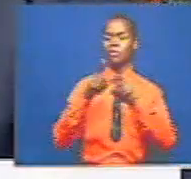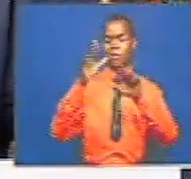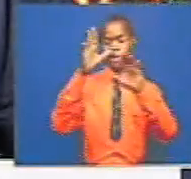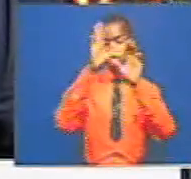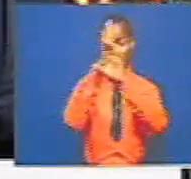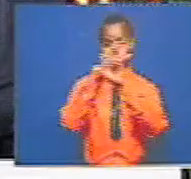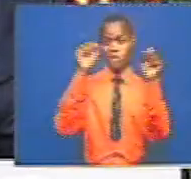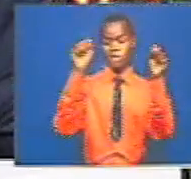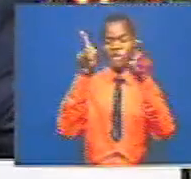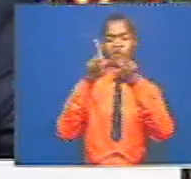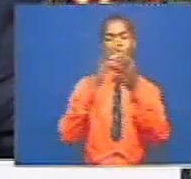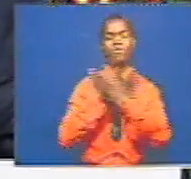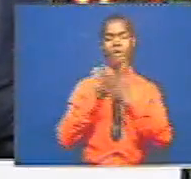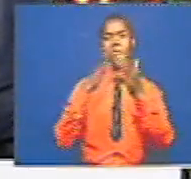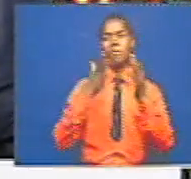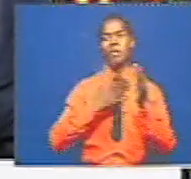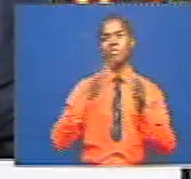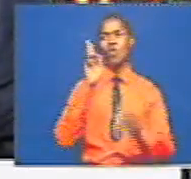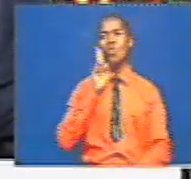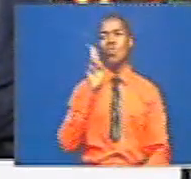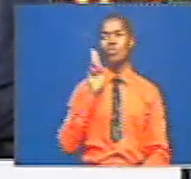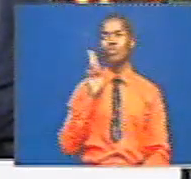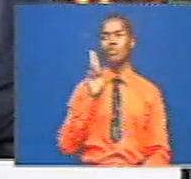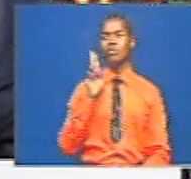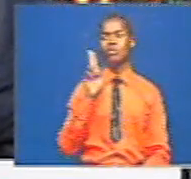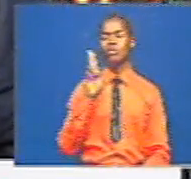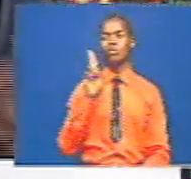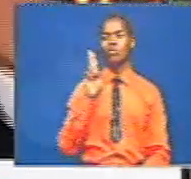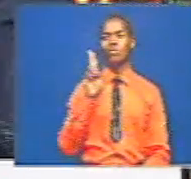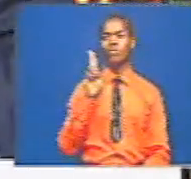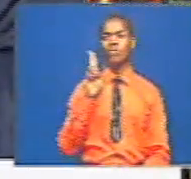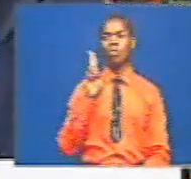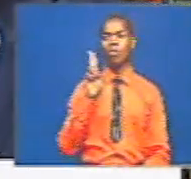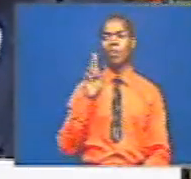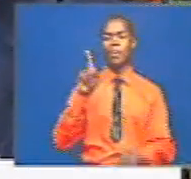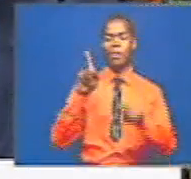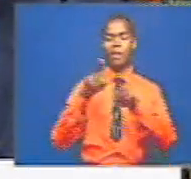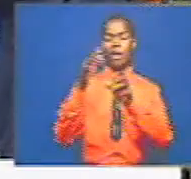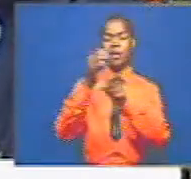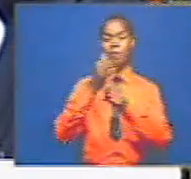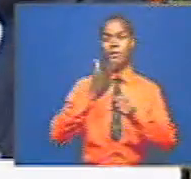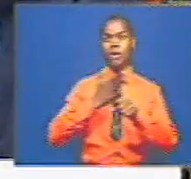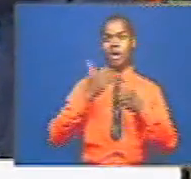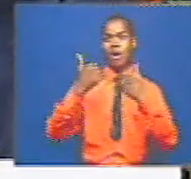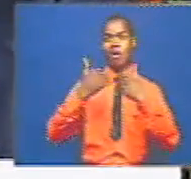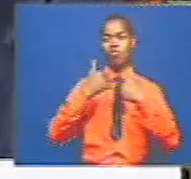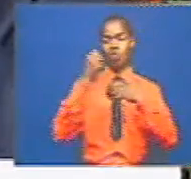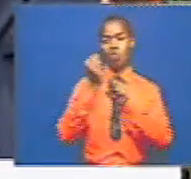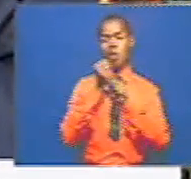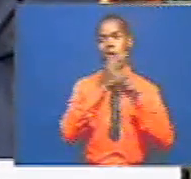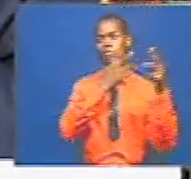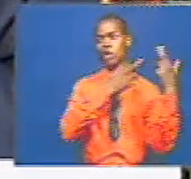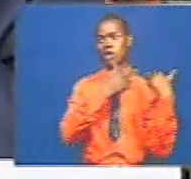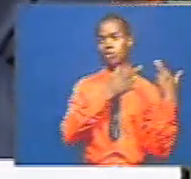good friend, Uhuru Muigai Kenyatta, he entrusted me with this enormous